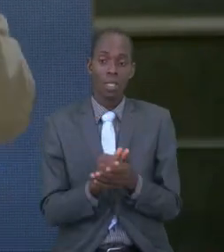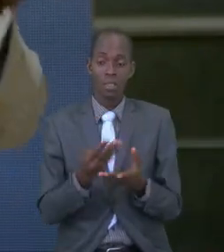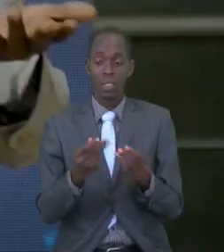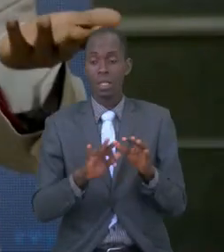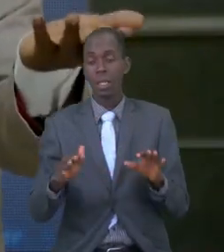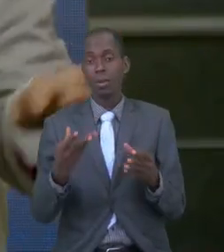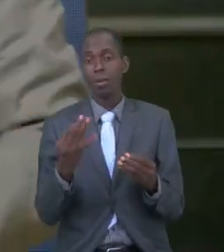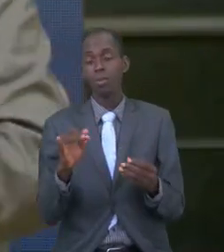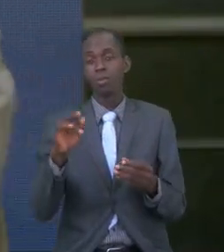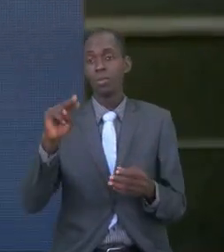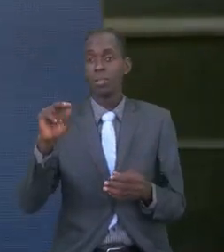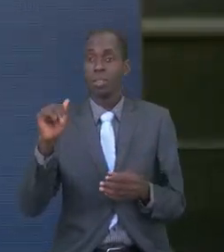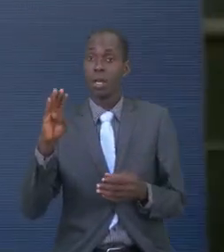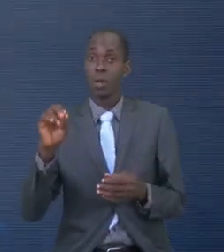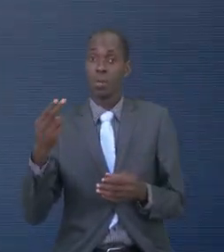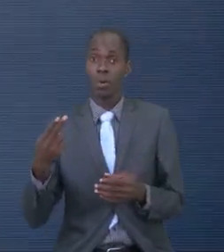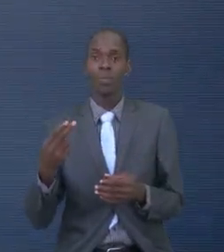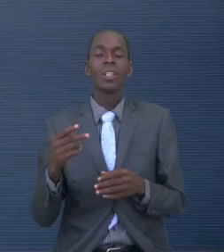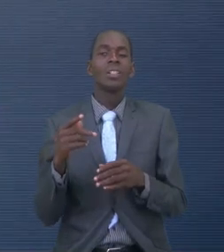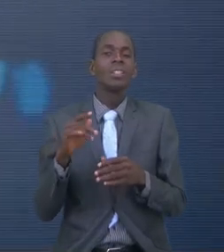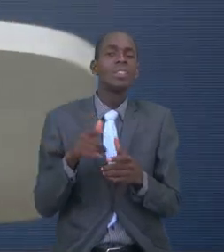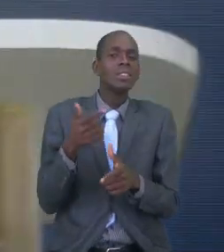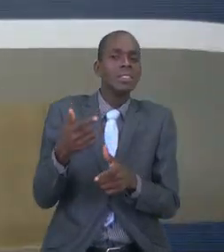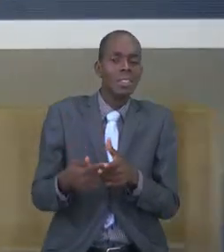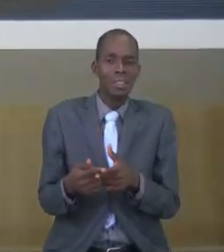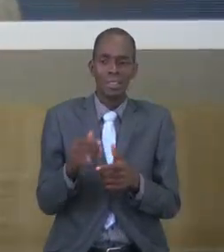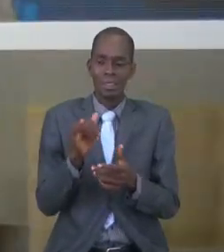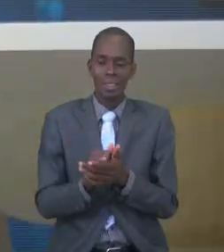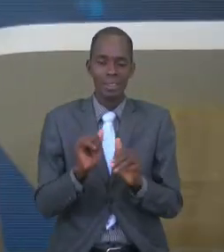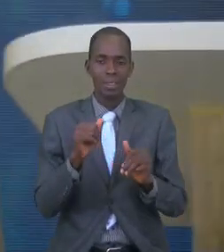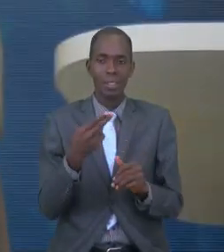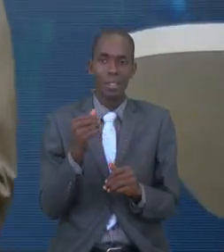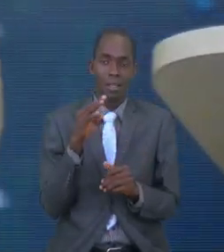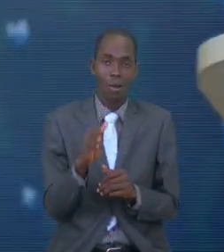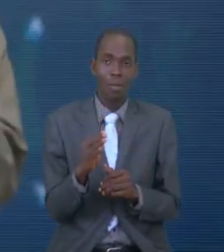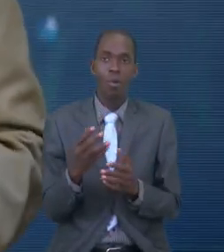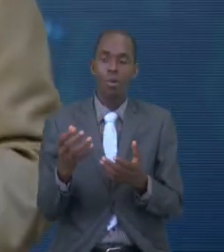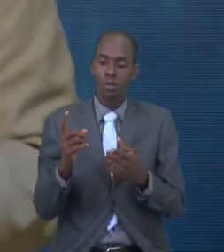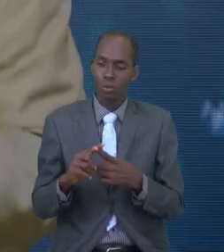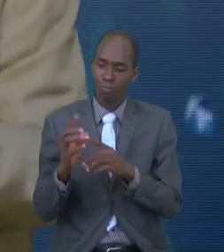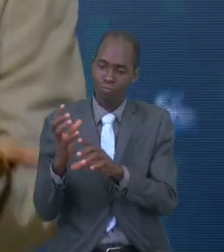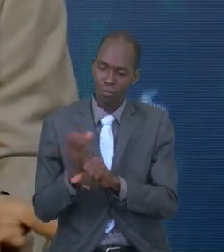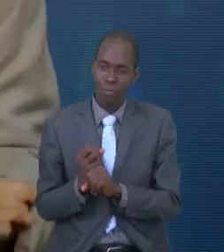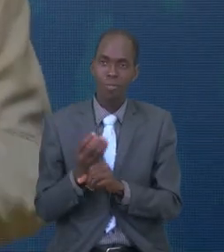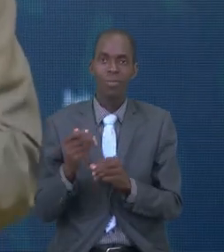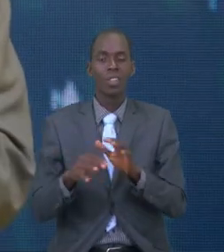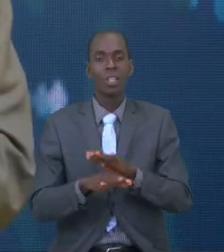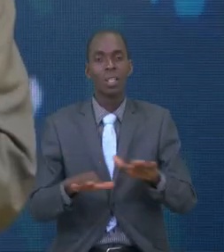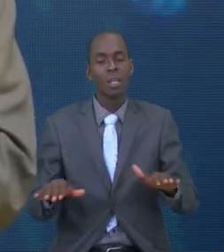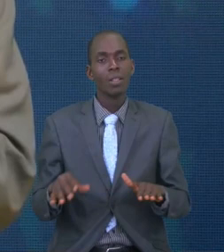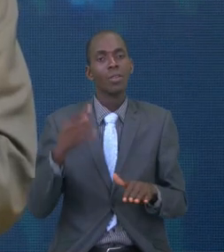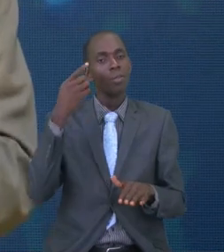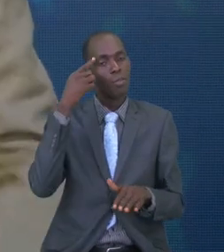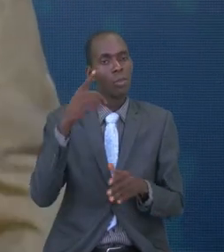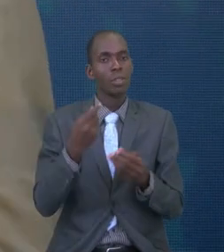Naboth, and Ahab went to possess the land, the vineyard belonging to